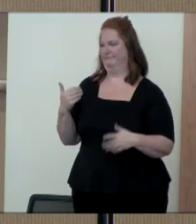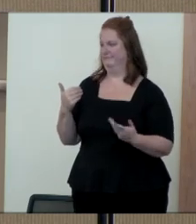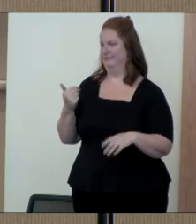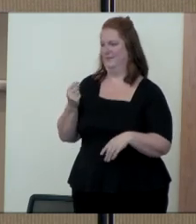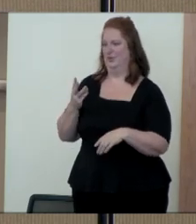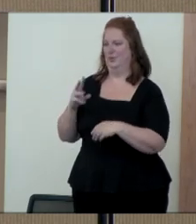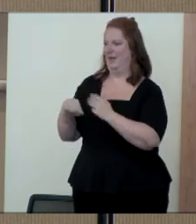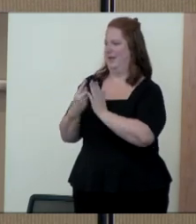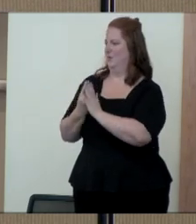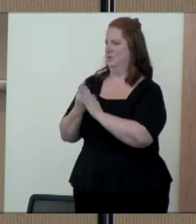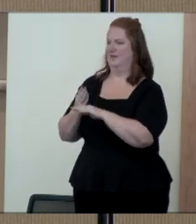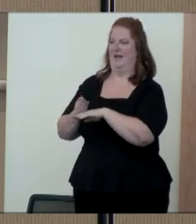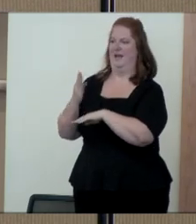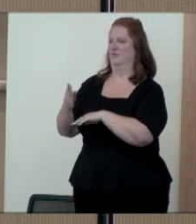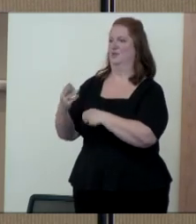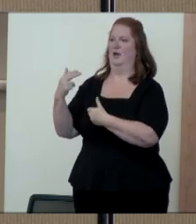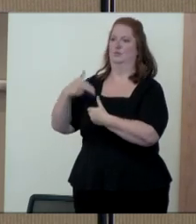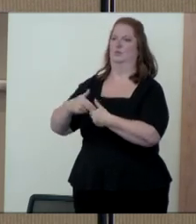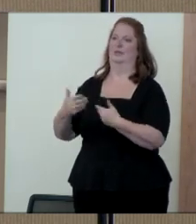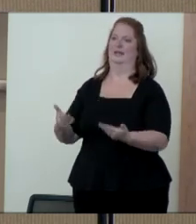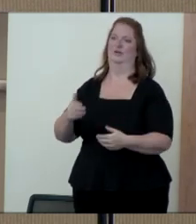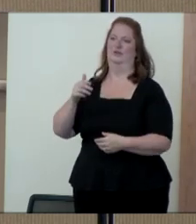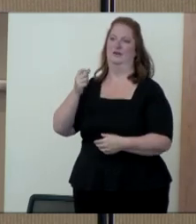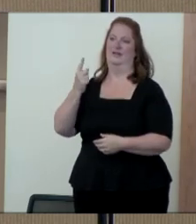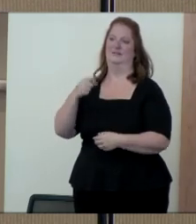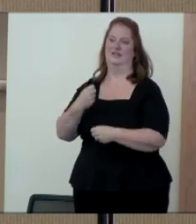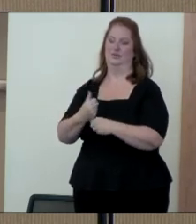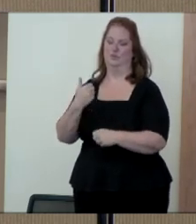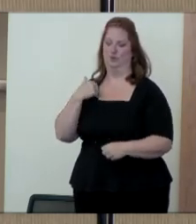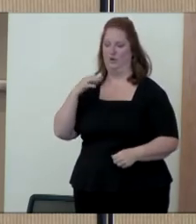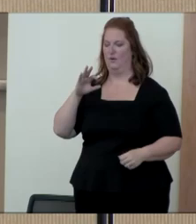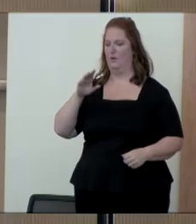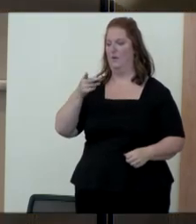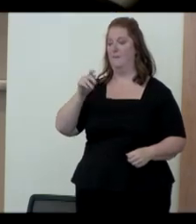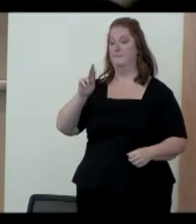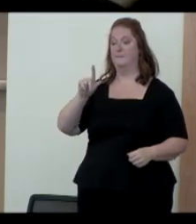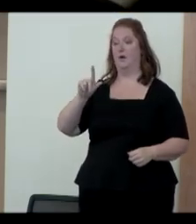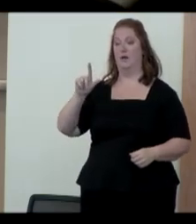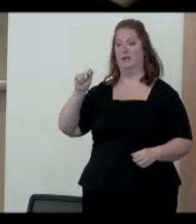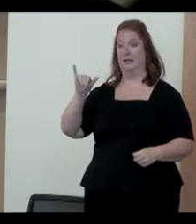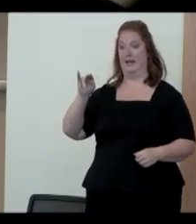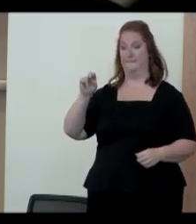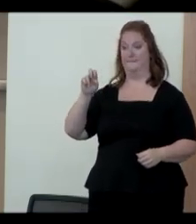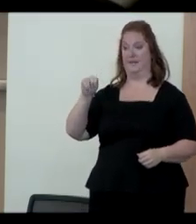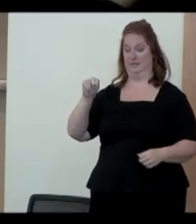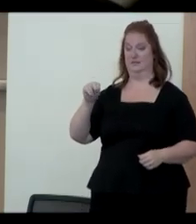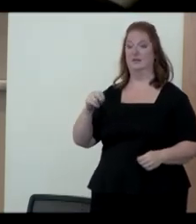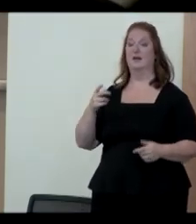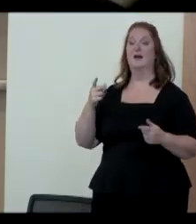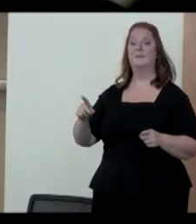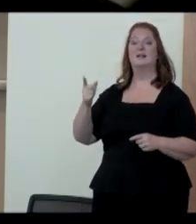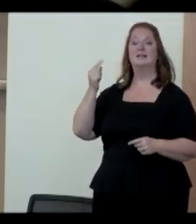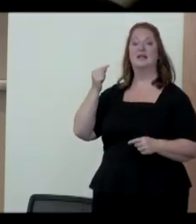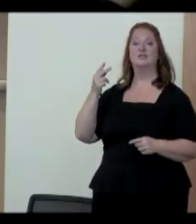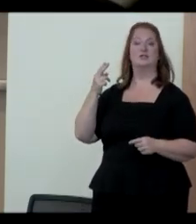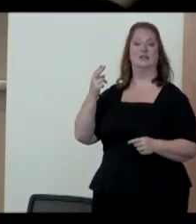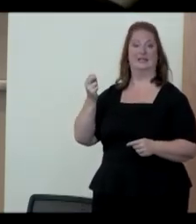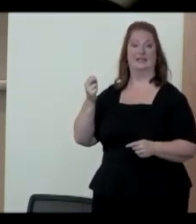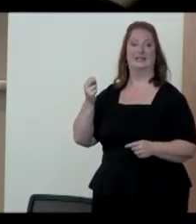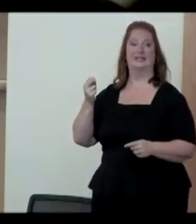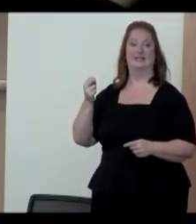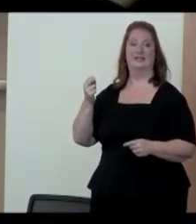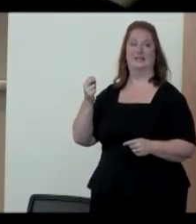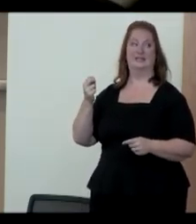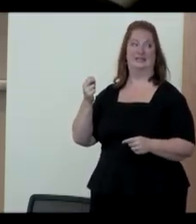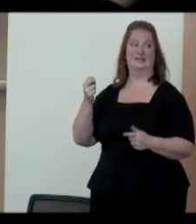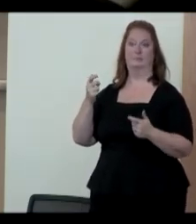hours of being here 11 years ago, Paul Wayman. Paul had a really big year last year. He directs two centers in our schools